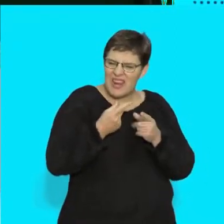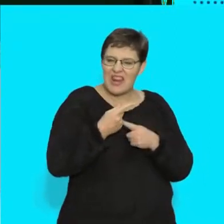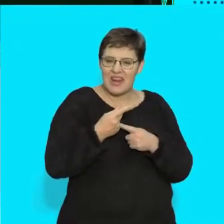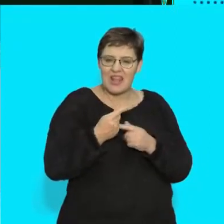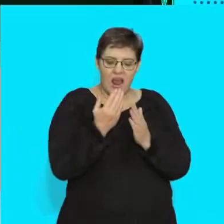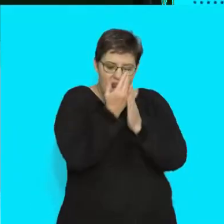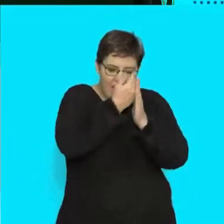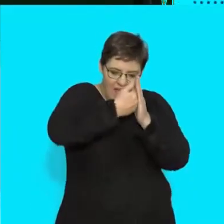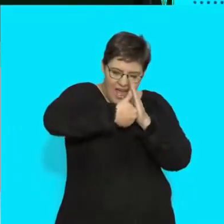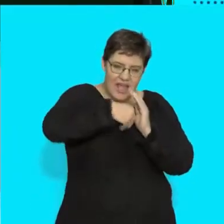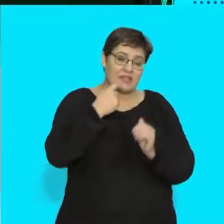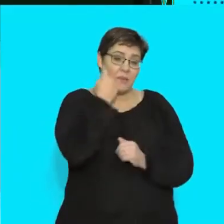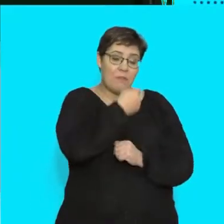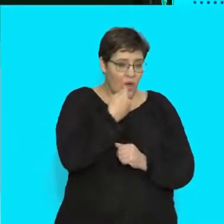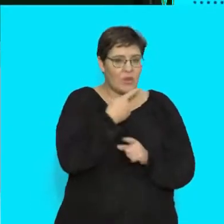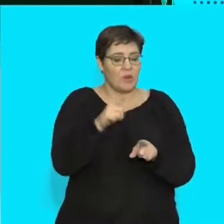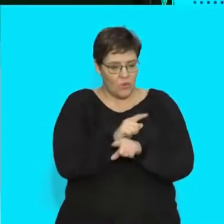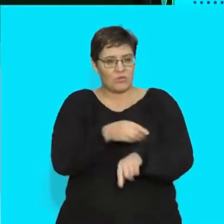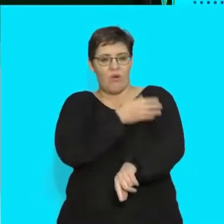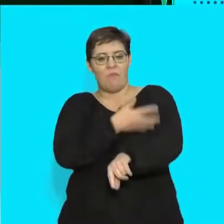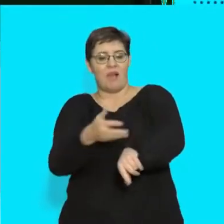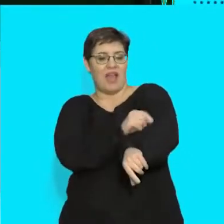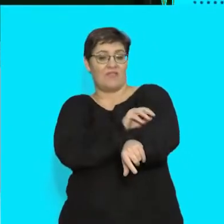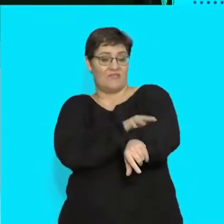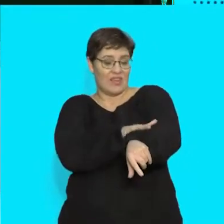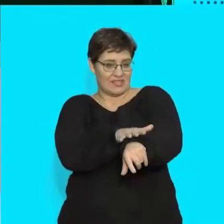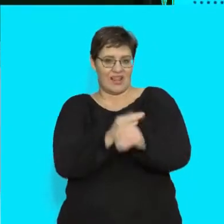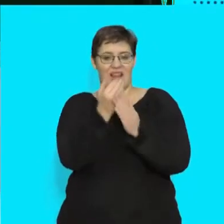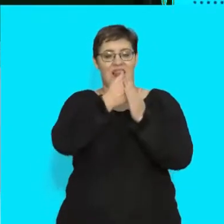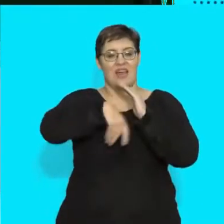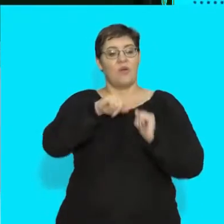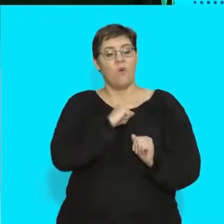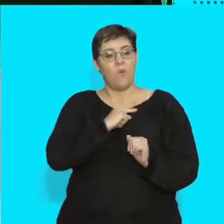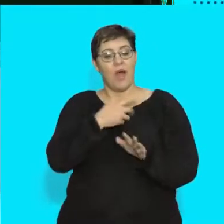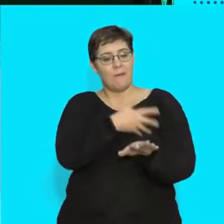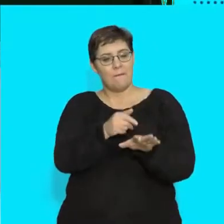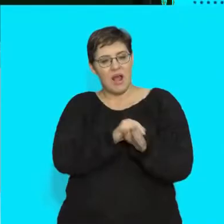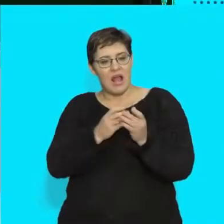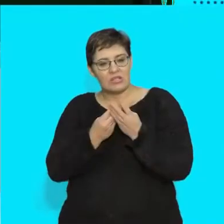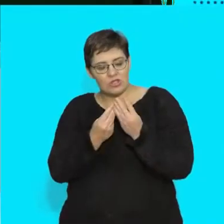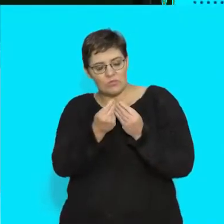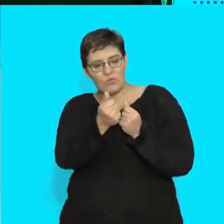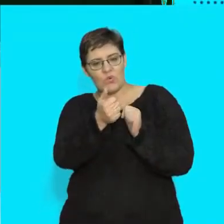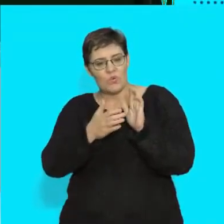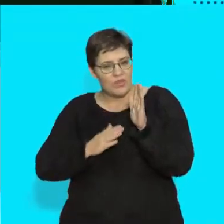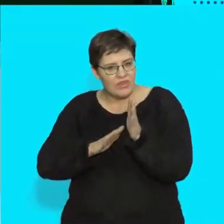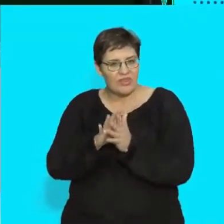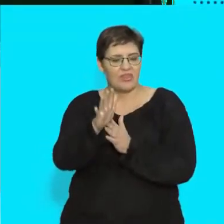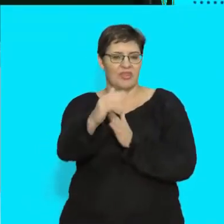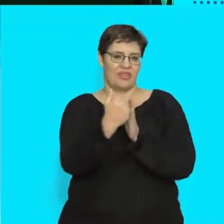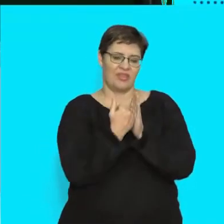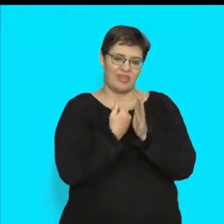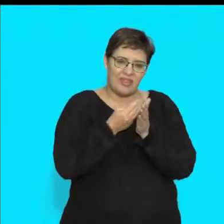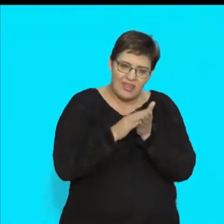lines your mouth, but it also lines the blood vessels. Why? Because blood needs to have this really, really